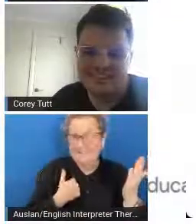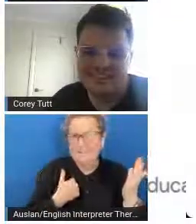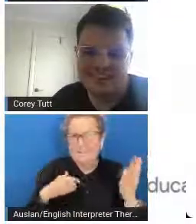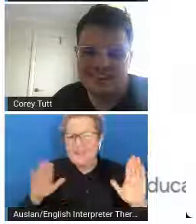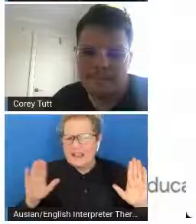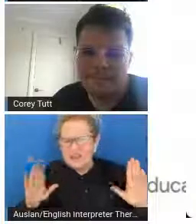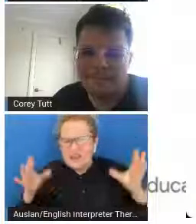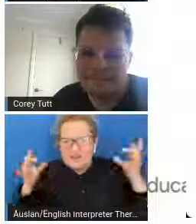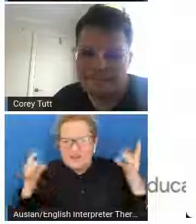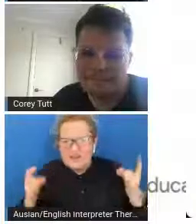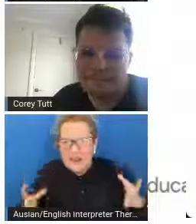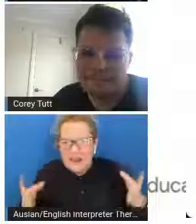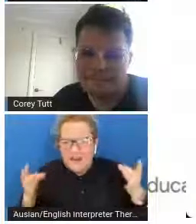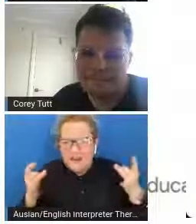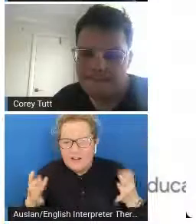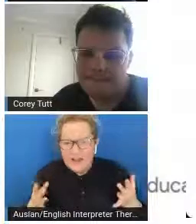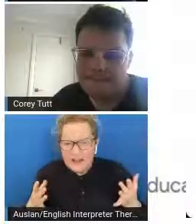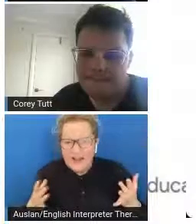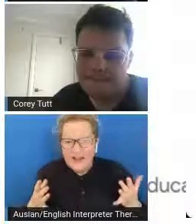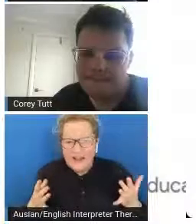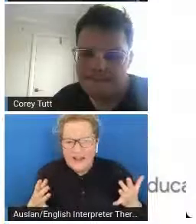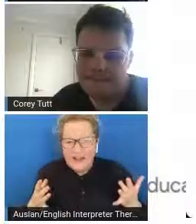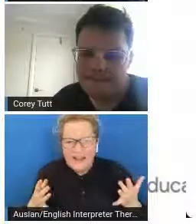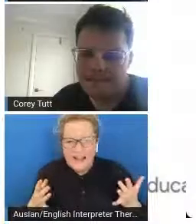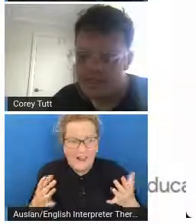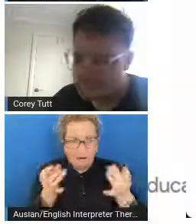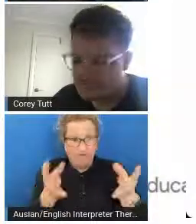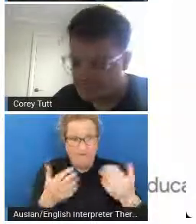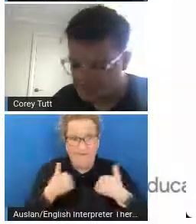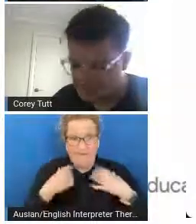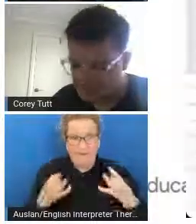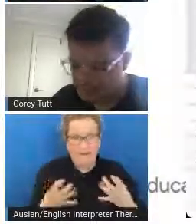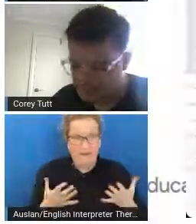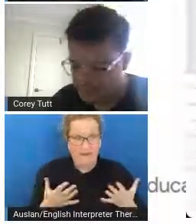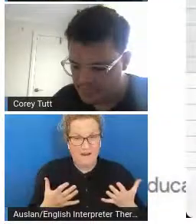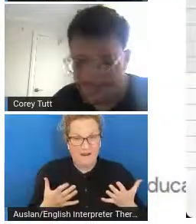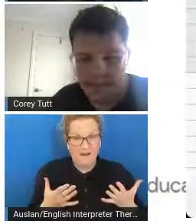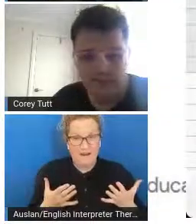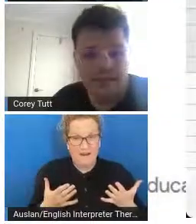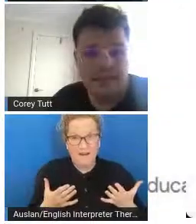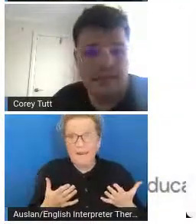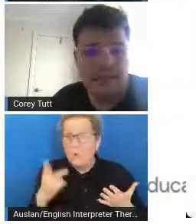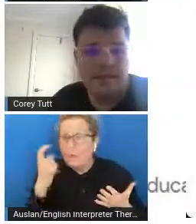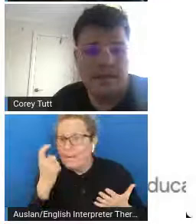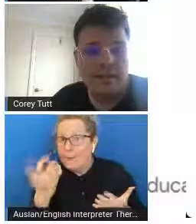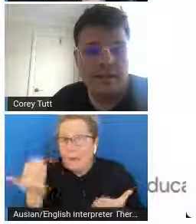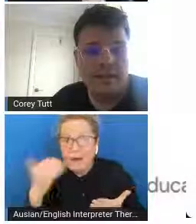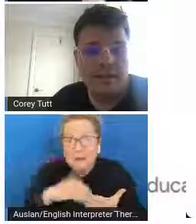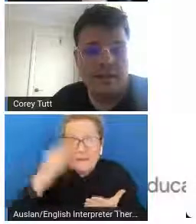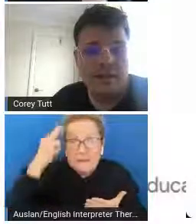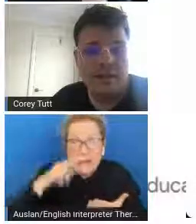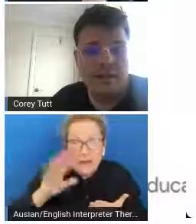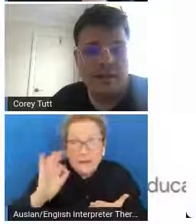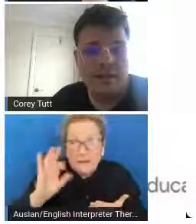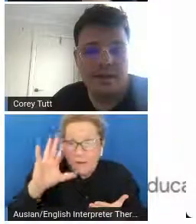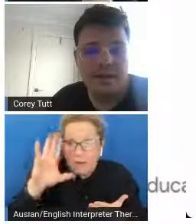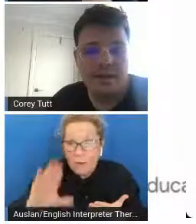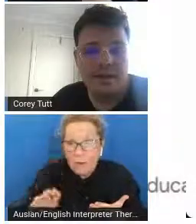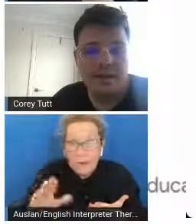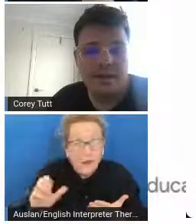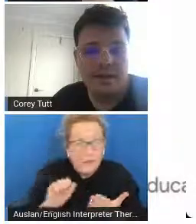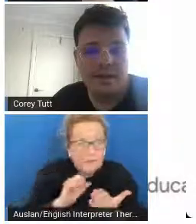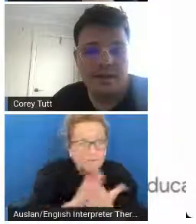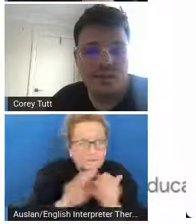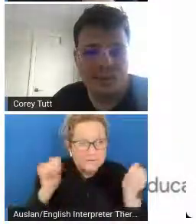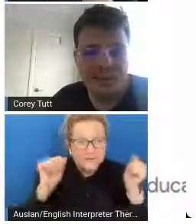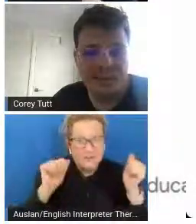ready to go. Let's do it. If you're ready, I'm ready. Is anybody last editions in here? Nope, everybody's in here. So here we